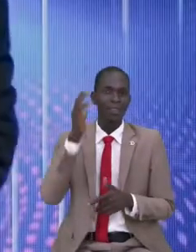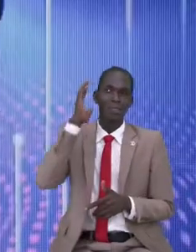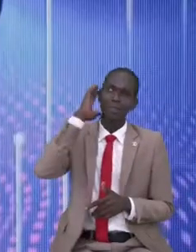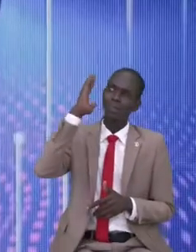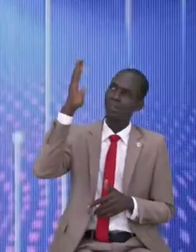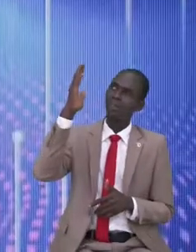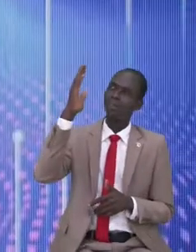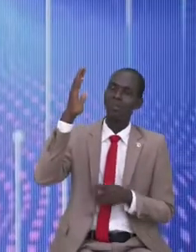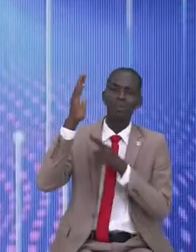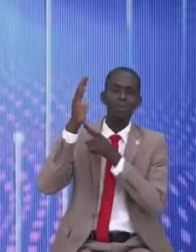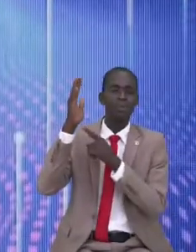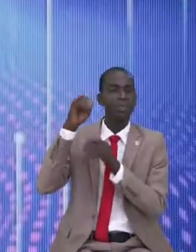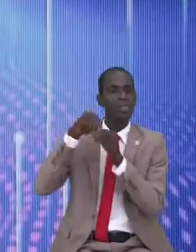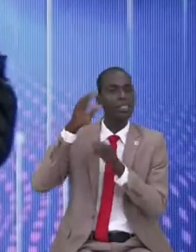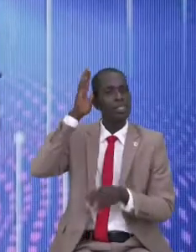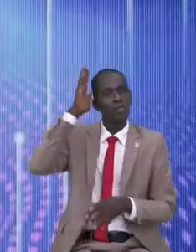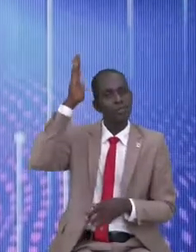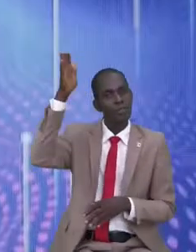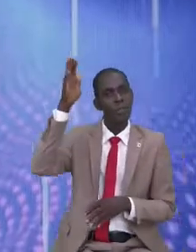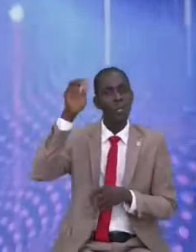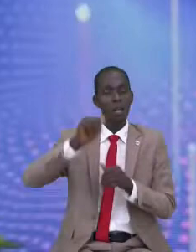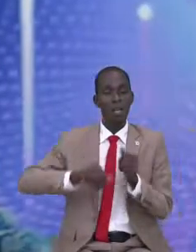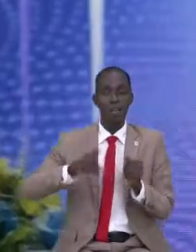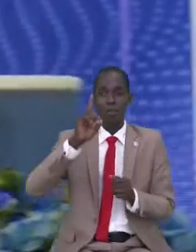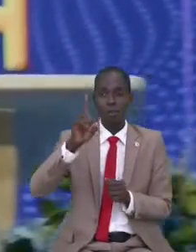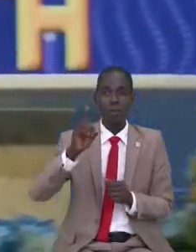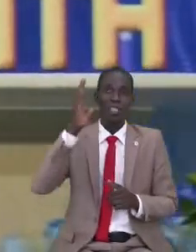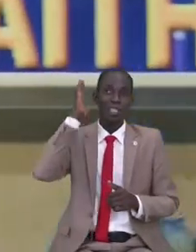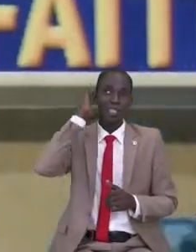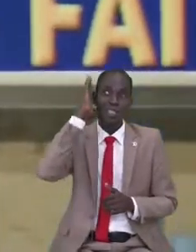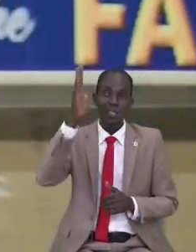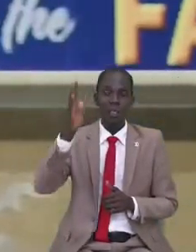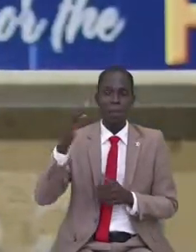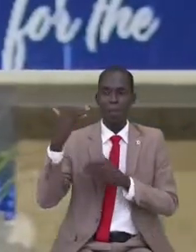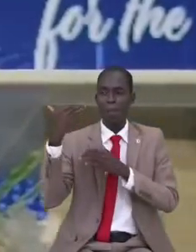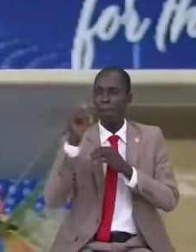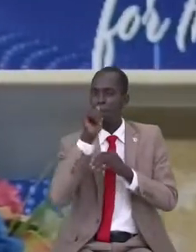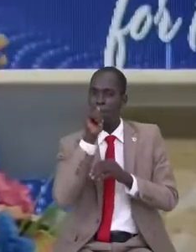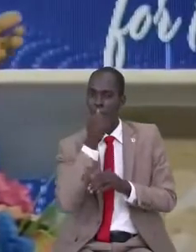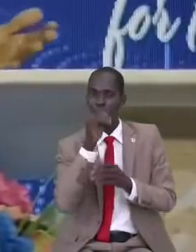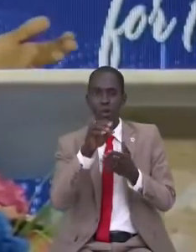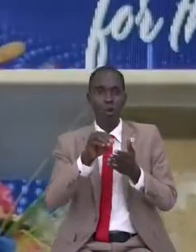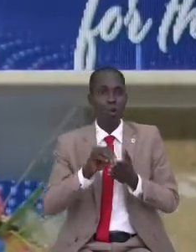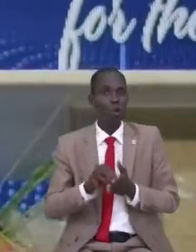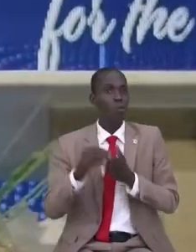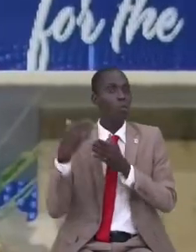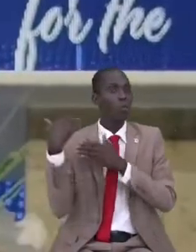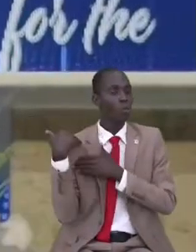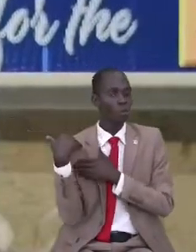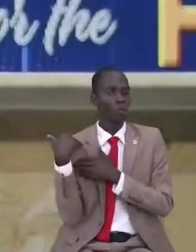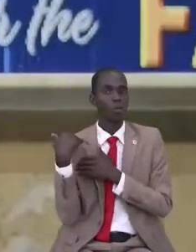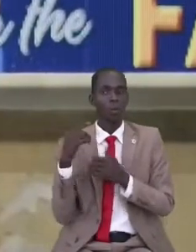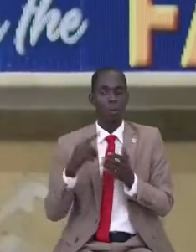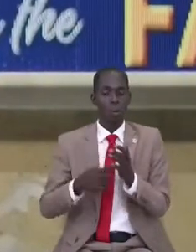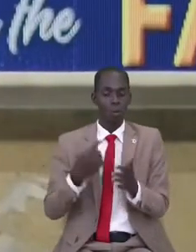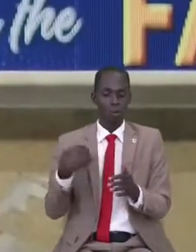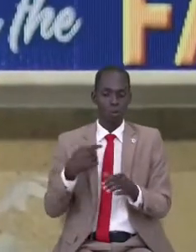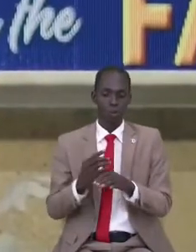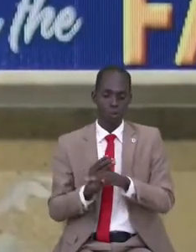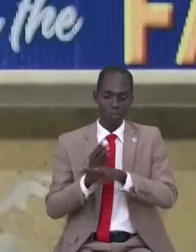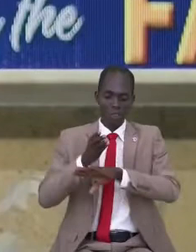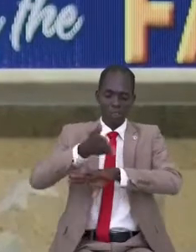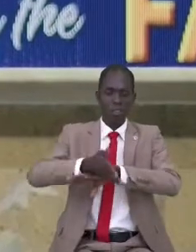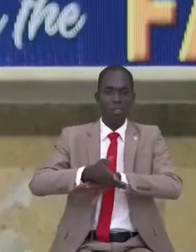shall in the future, every man shall bear his own burden. Once we cross the bar